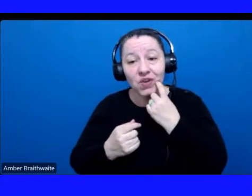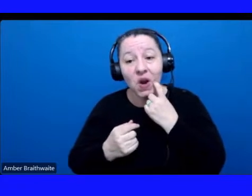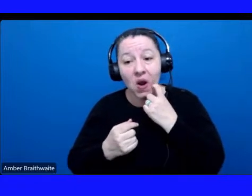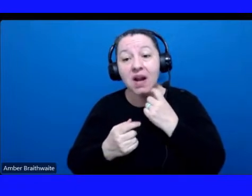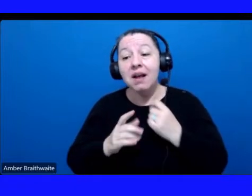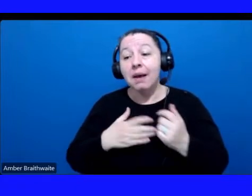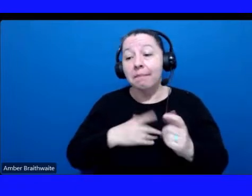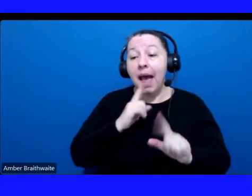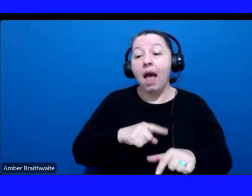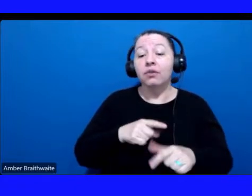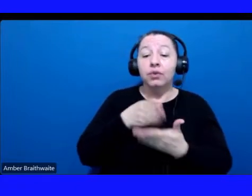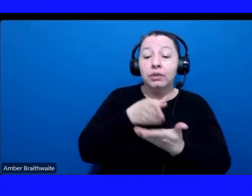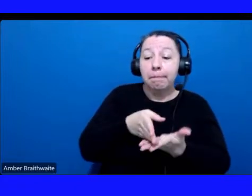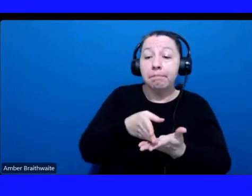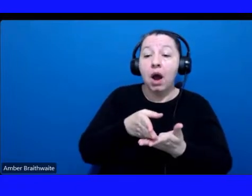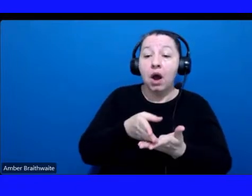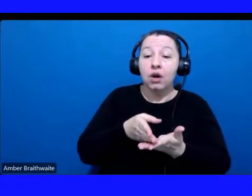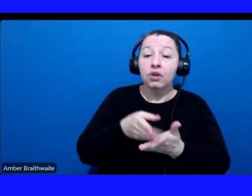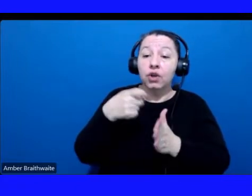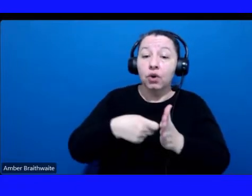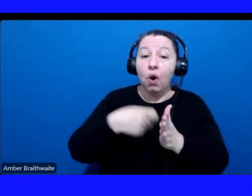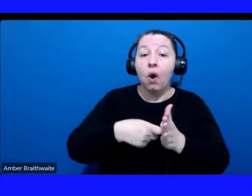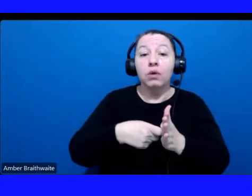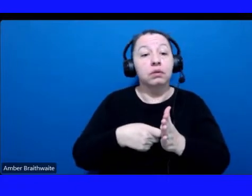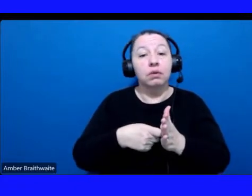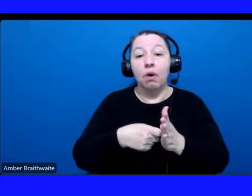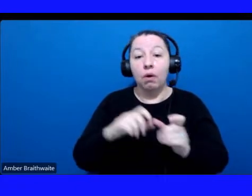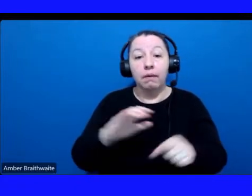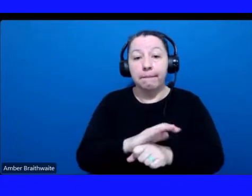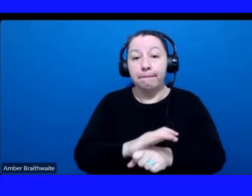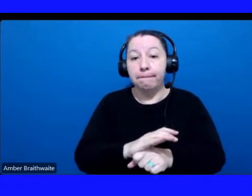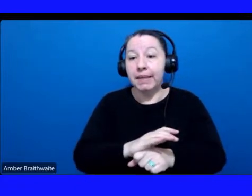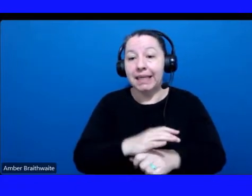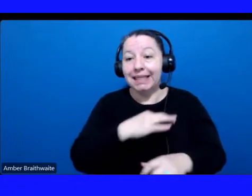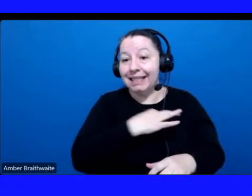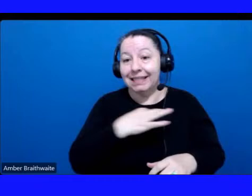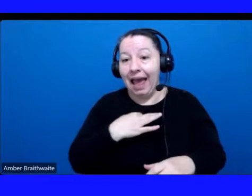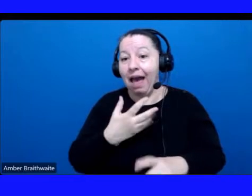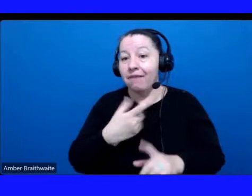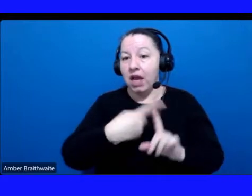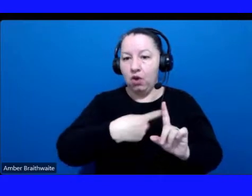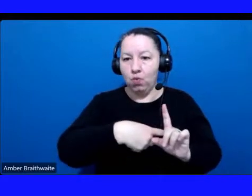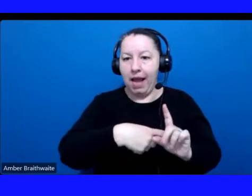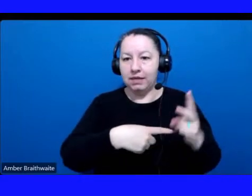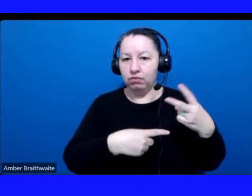staffing here, although the numbers dropped because of, we anticipate because of COVID,